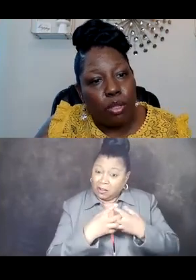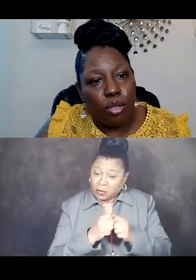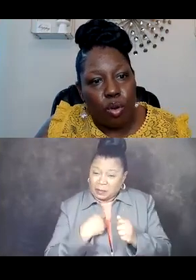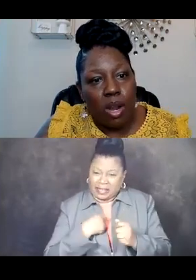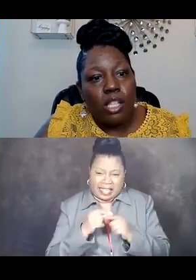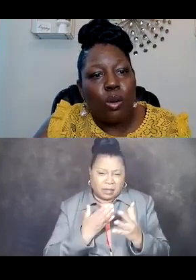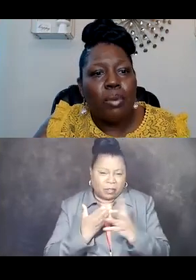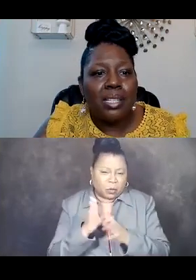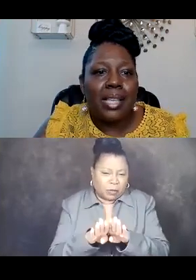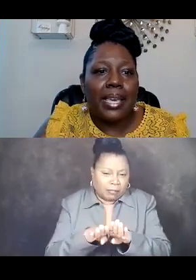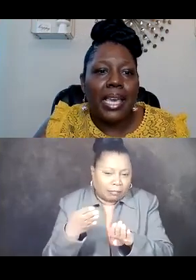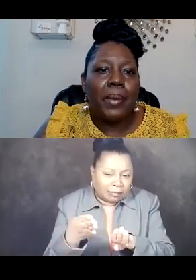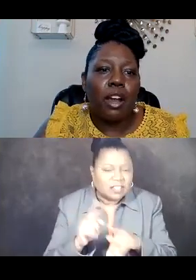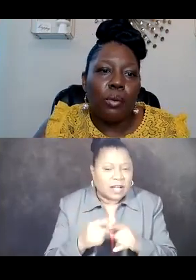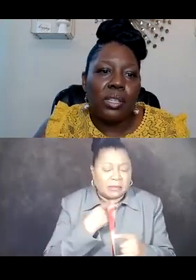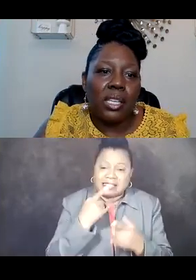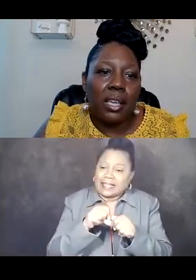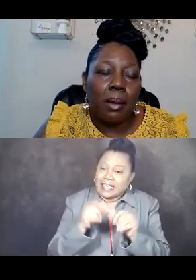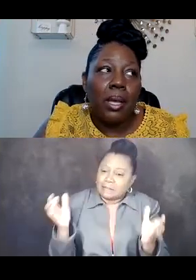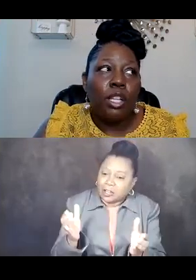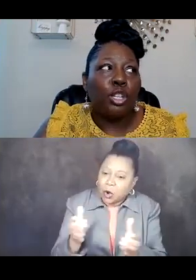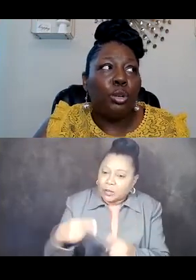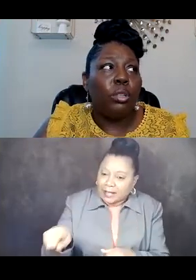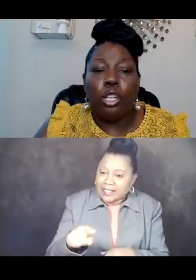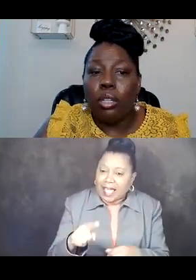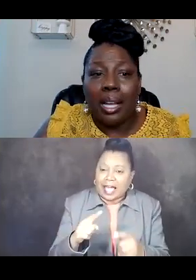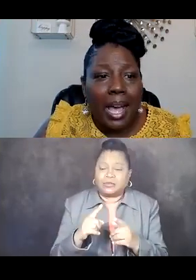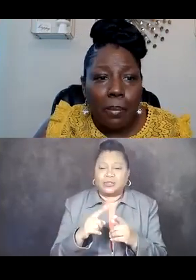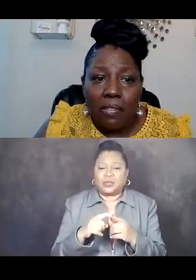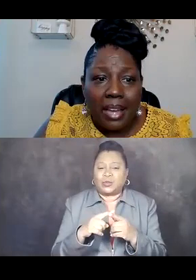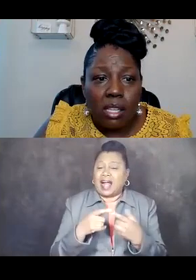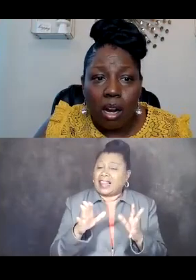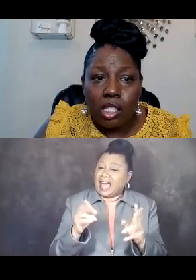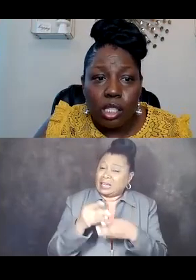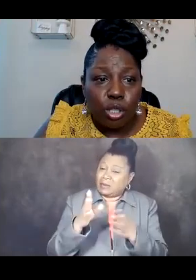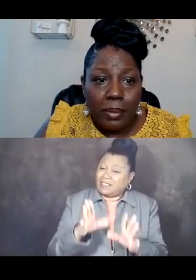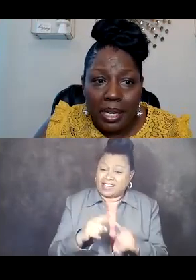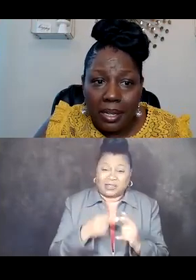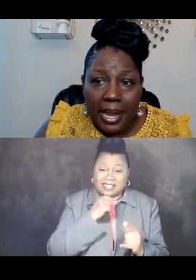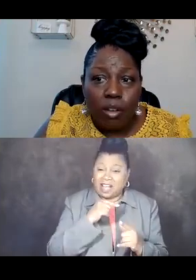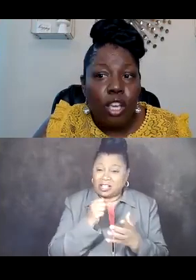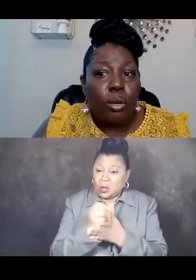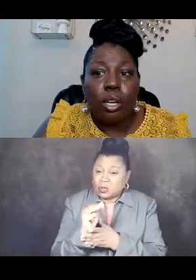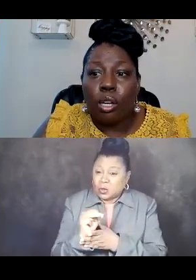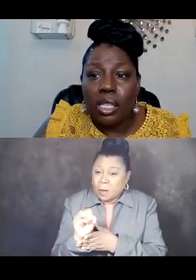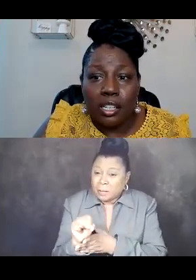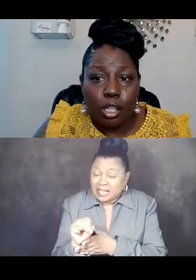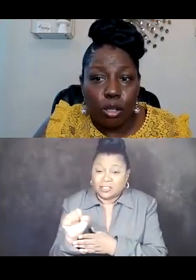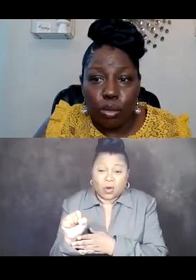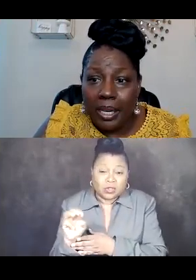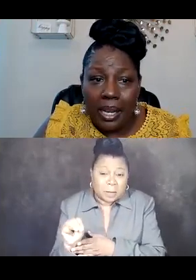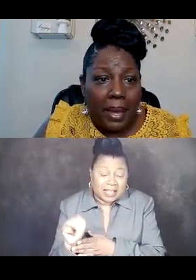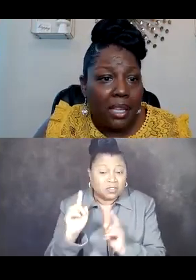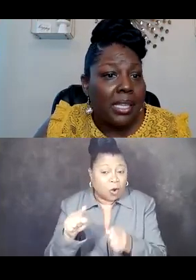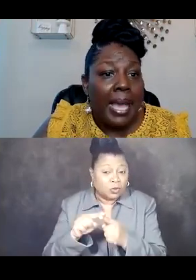get me through the door? So I would just say keep encouraging them to, a lot of providers are on social media now. You can go to their